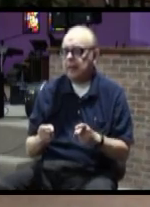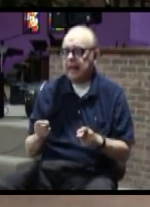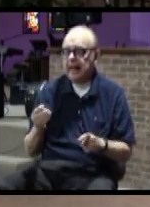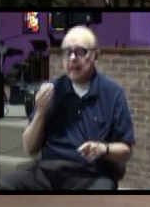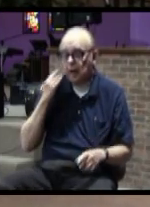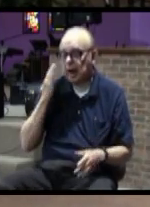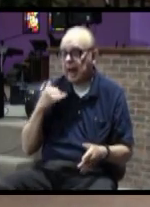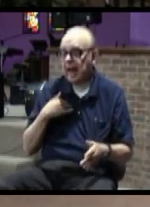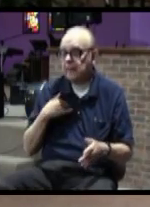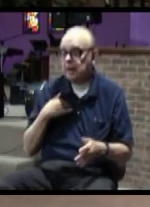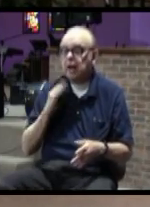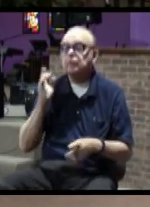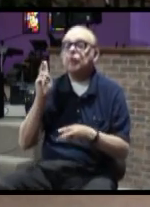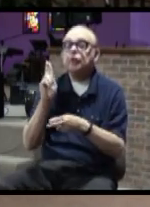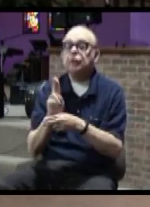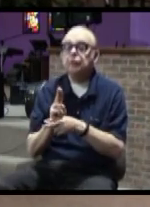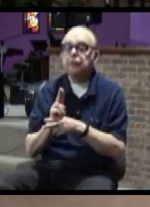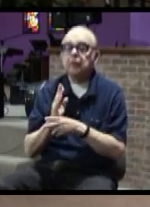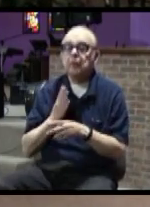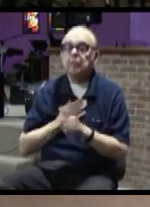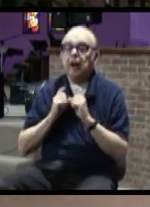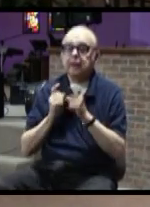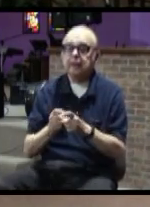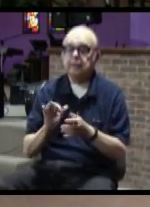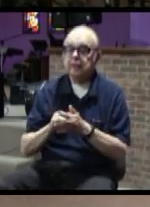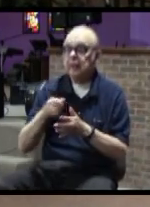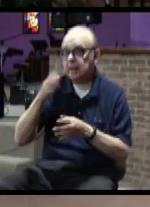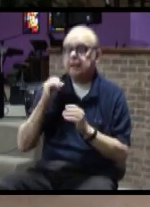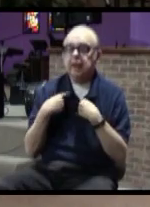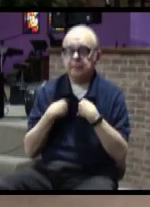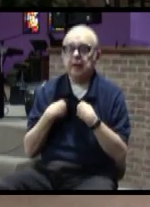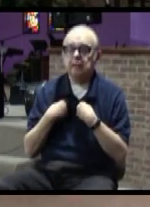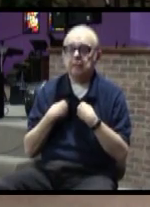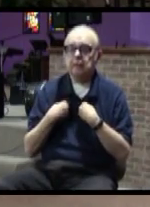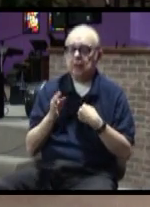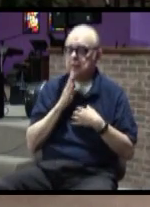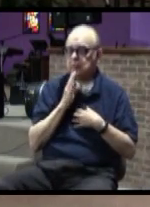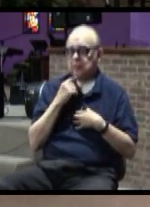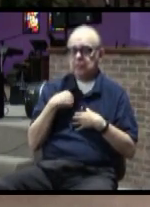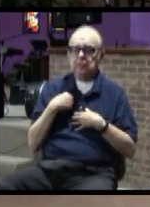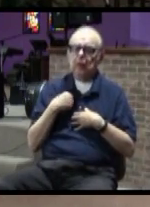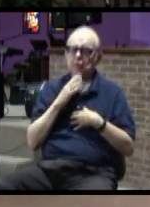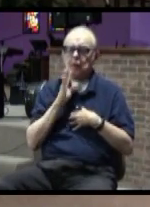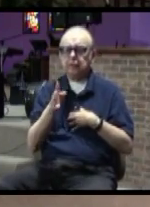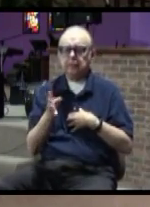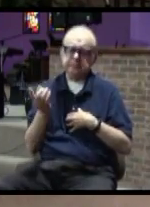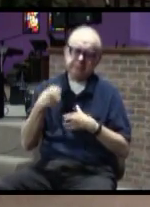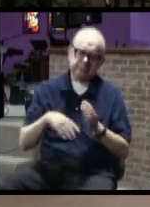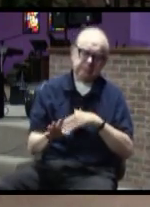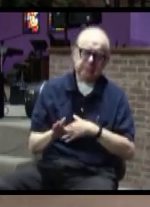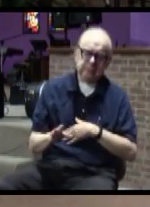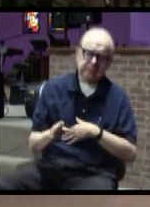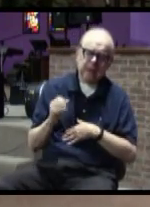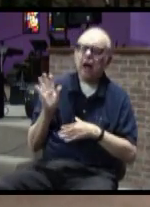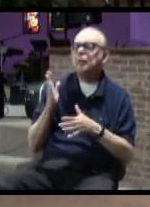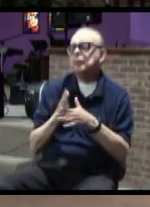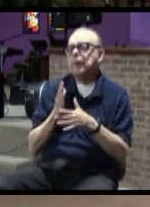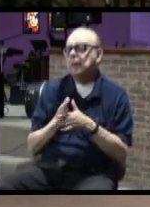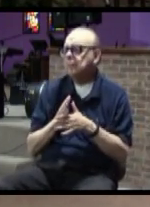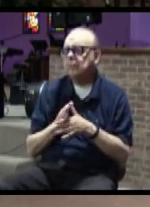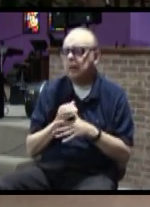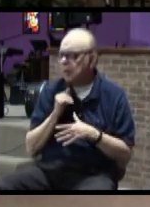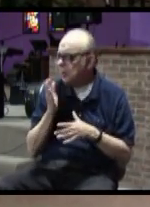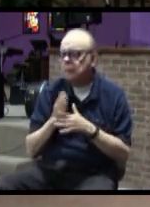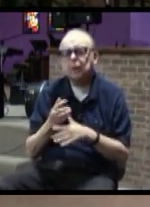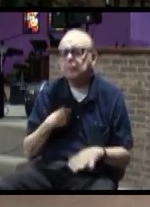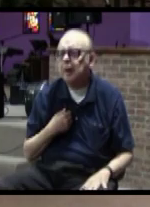with the gifts that I know that I've got, and I'm going to use them. You come in here and talk to me and I'll talk to you. People say,